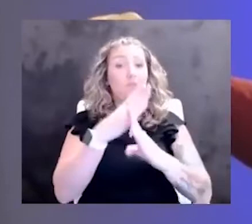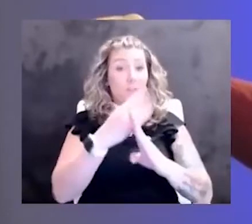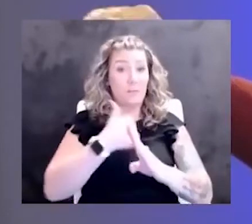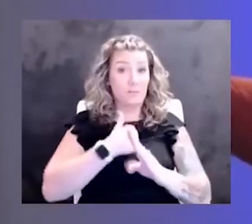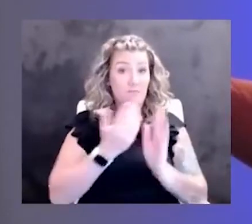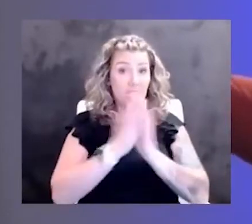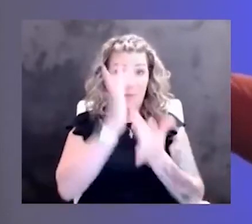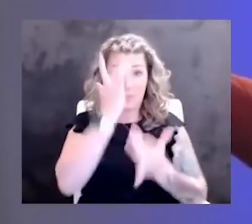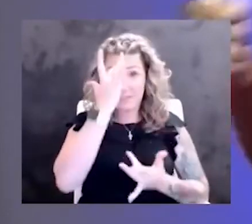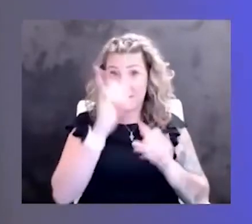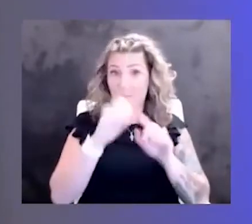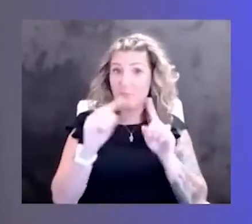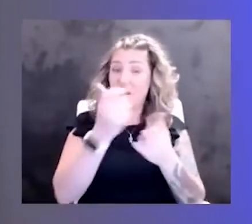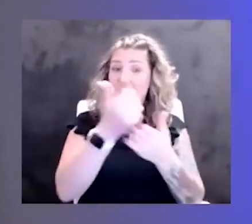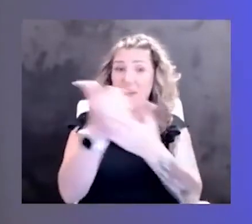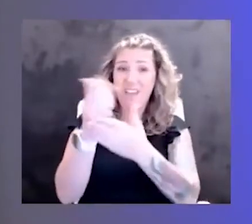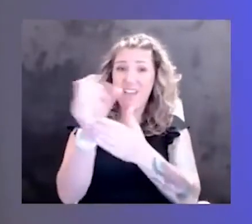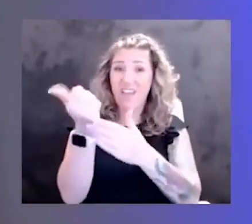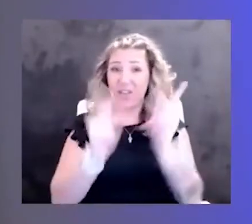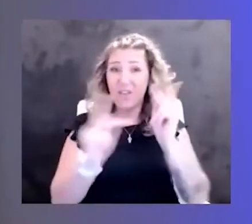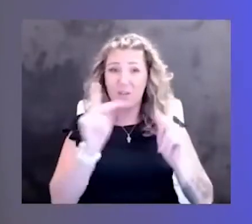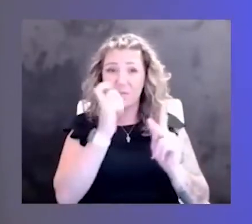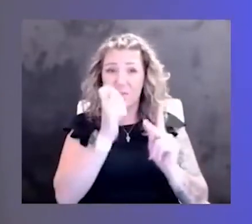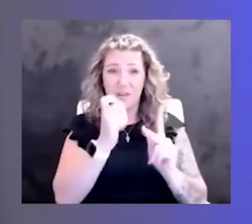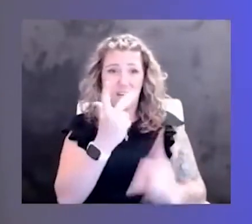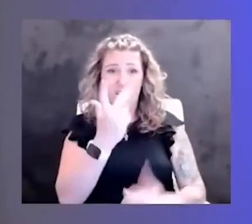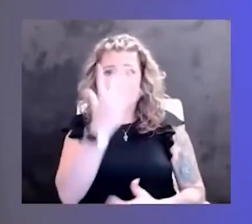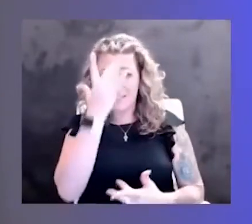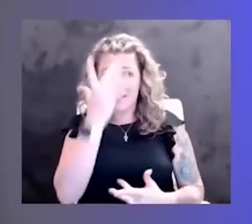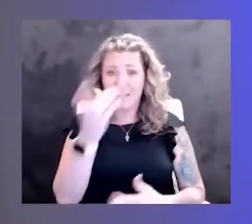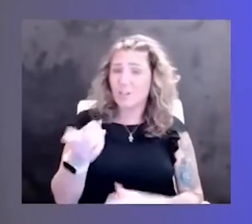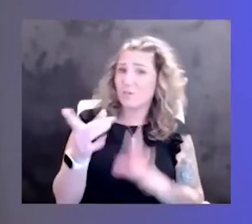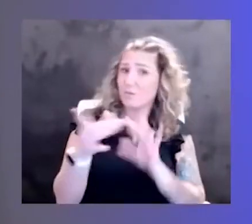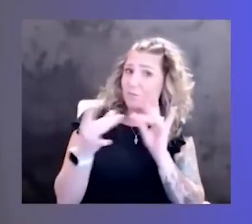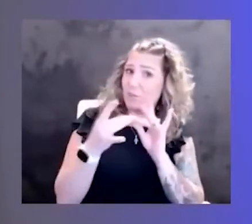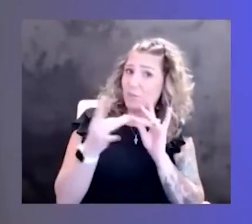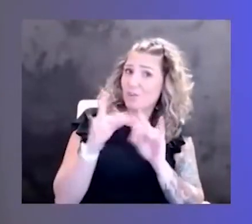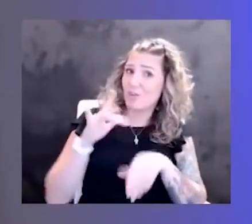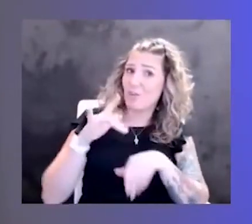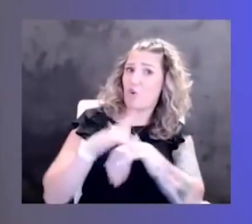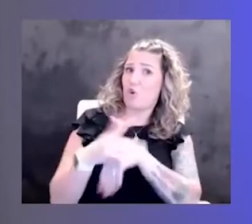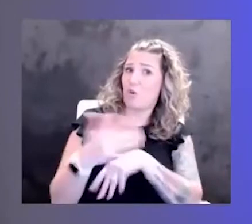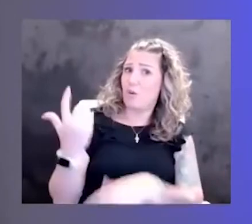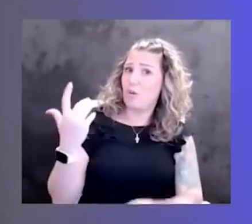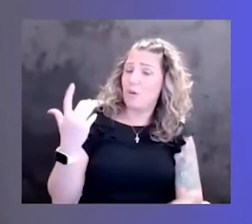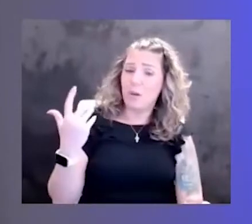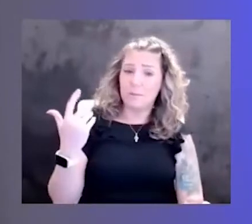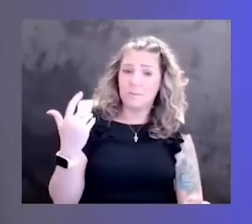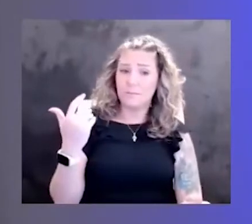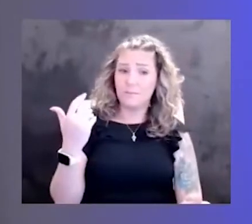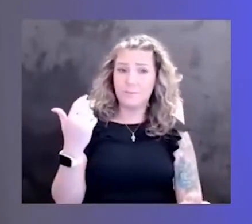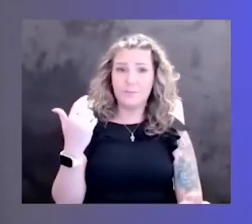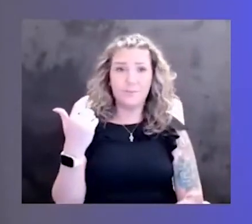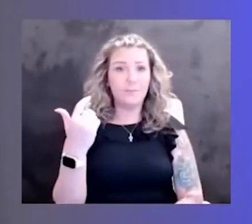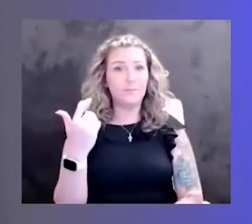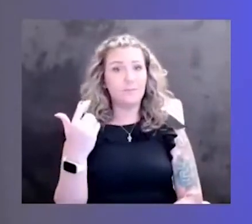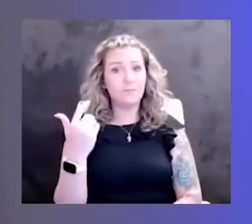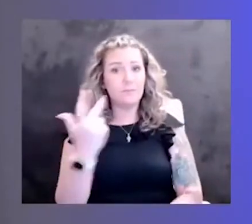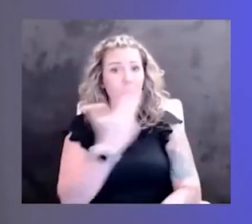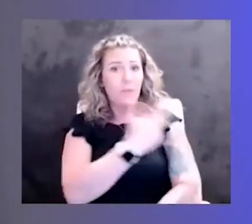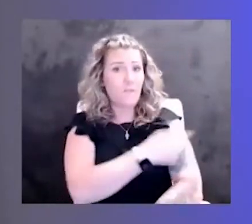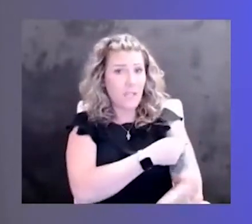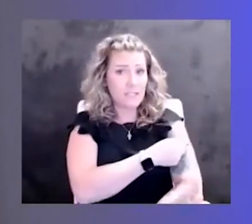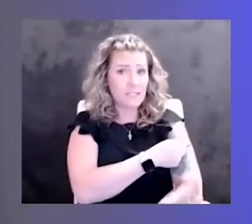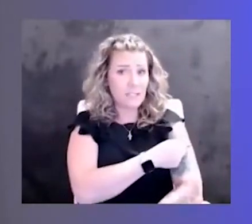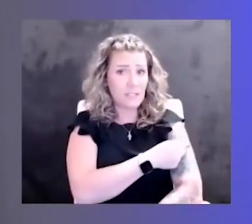other people not get sick. And then when you were saying earlier that the vaccine, that